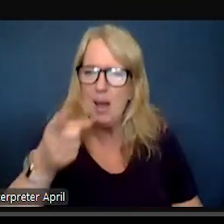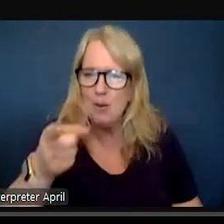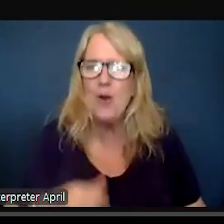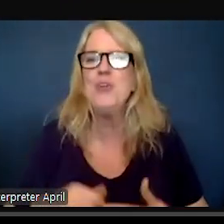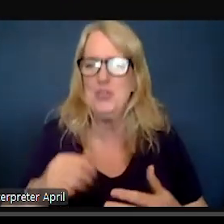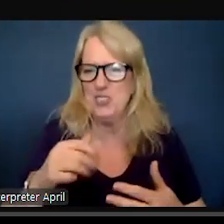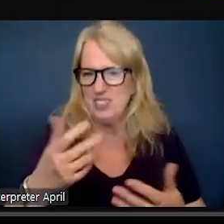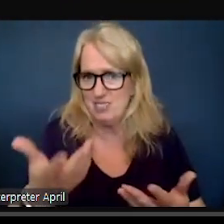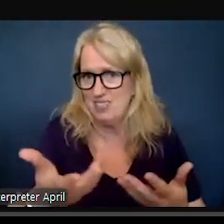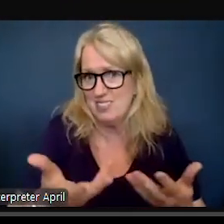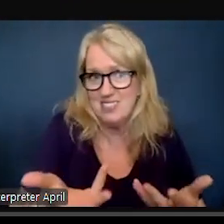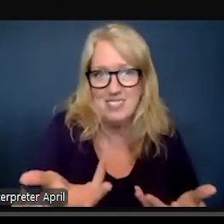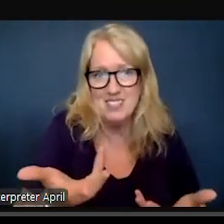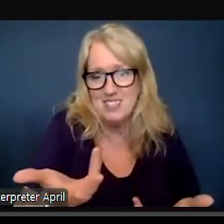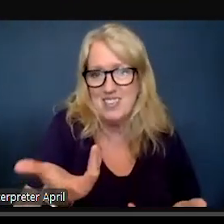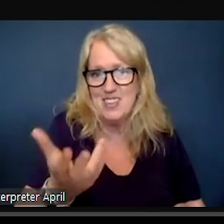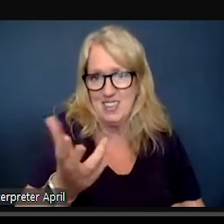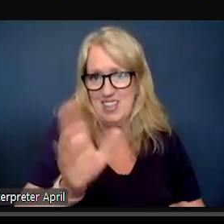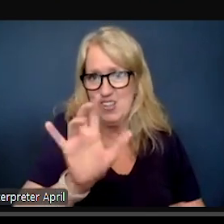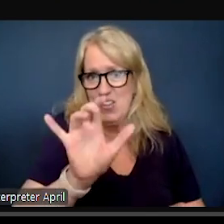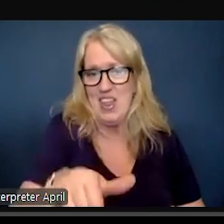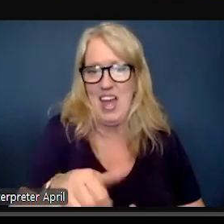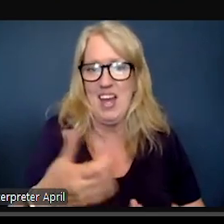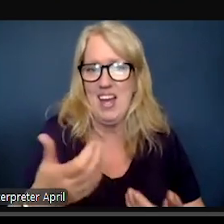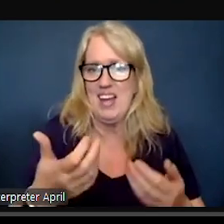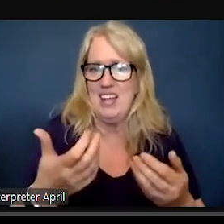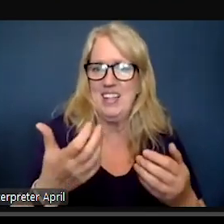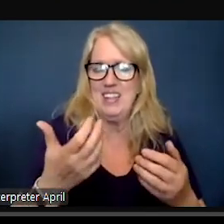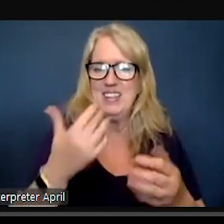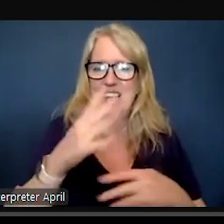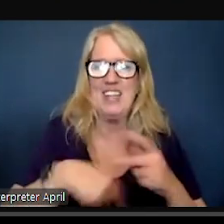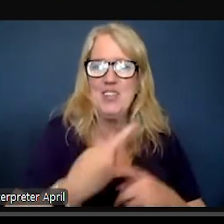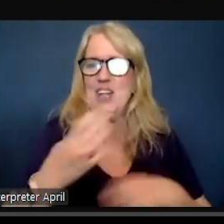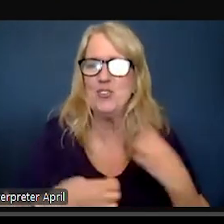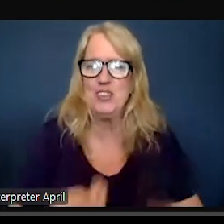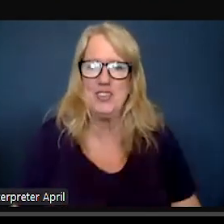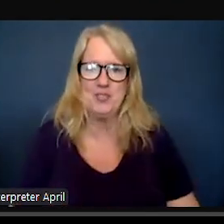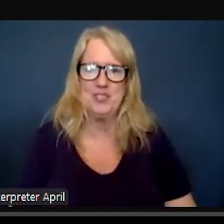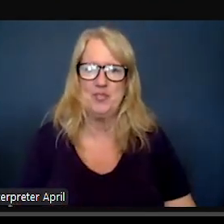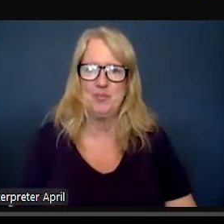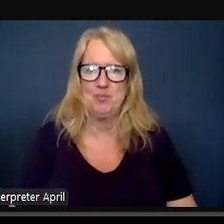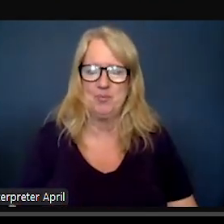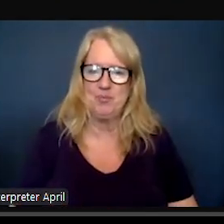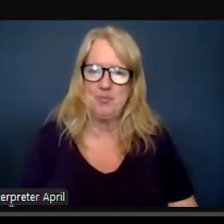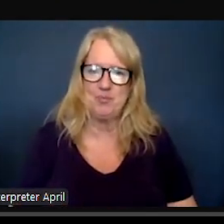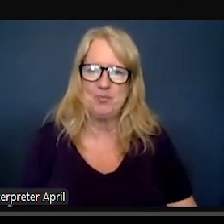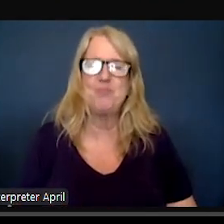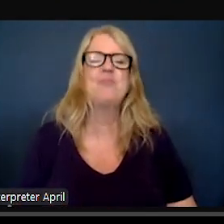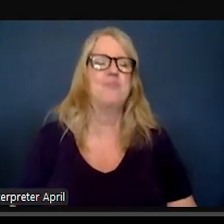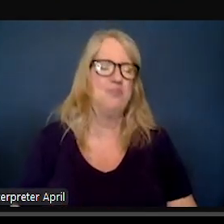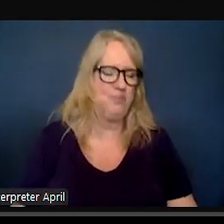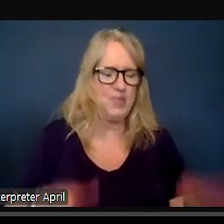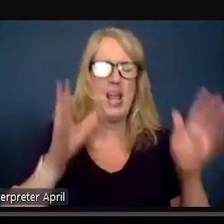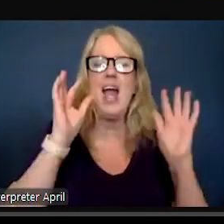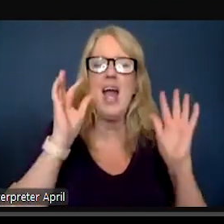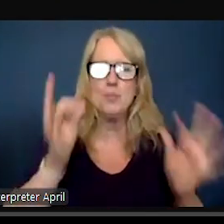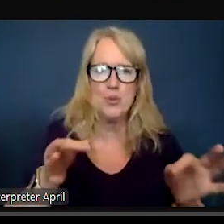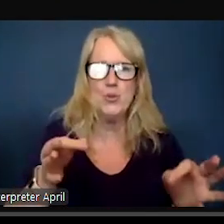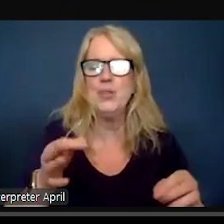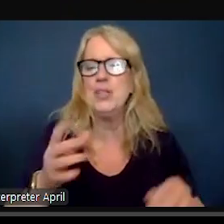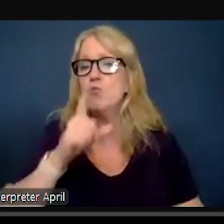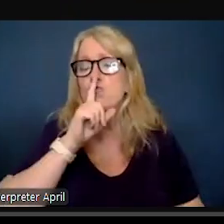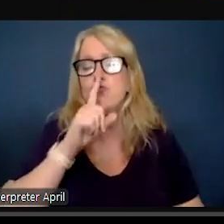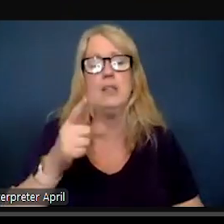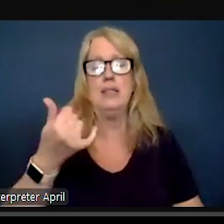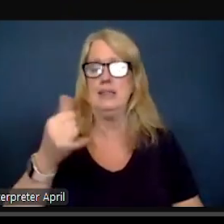Or, how to meet that energy, right? Absolutely. It's such a